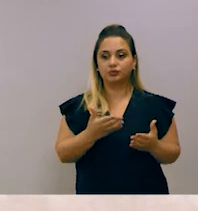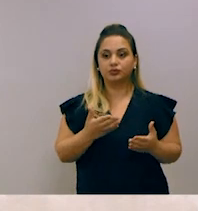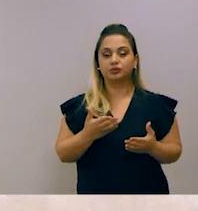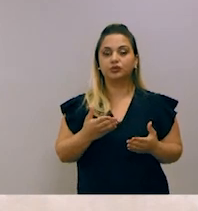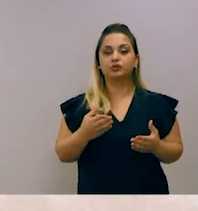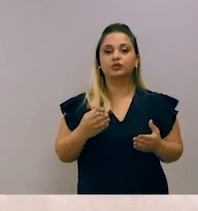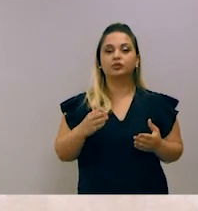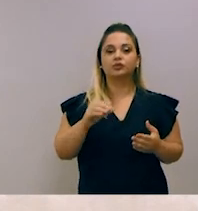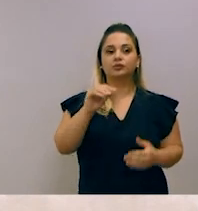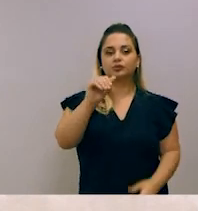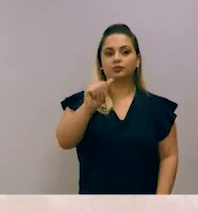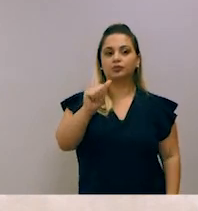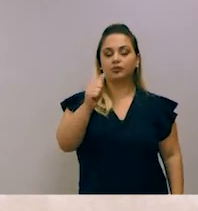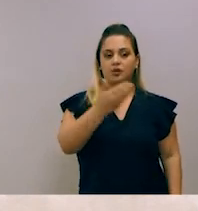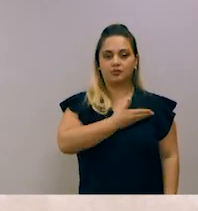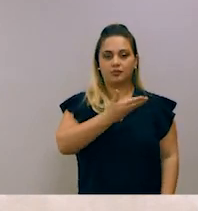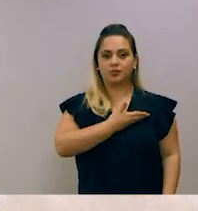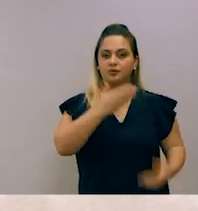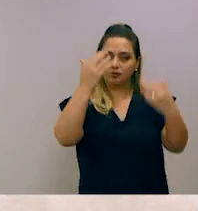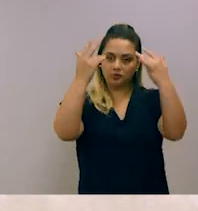and also checking the